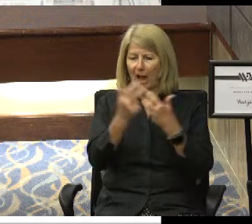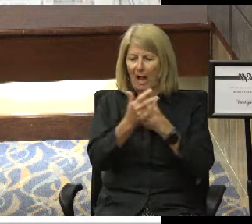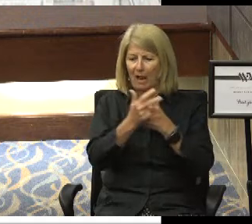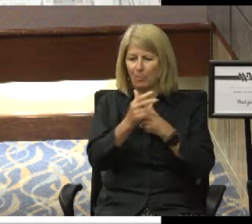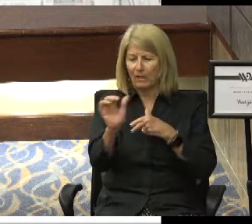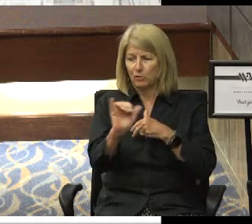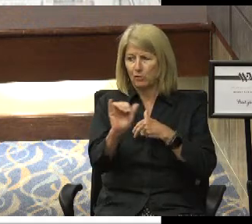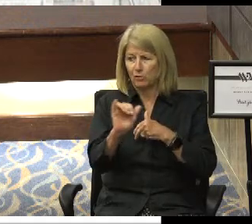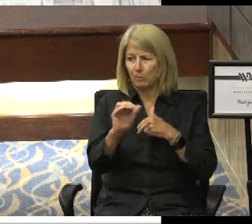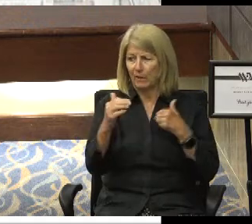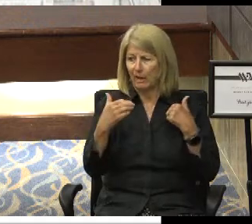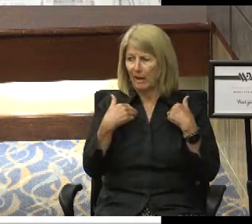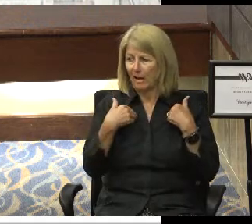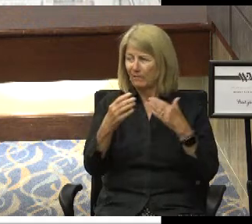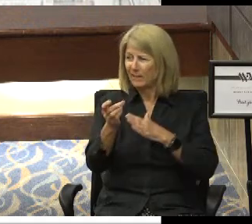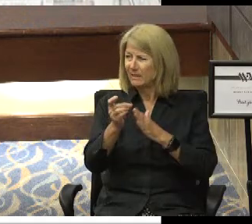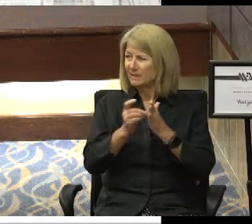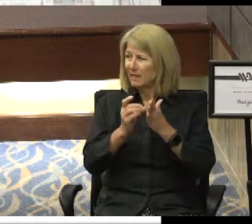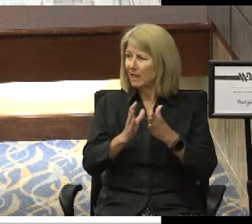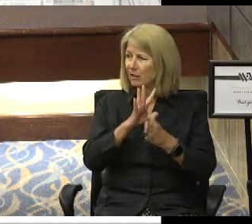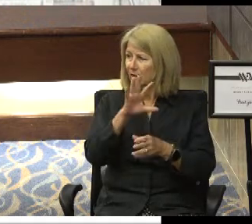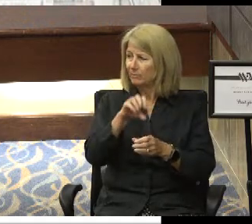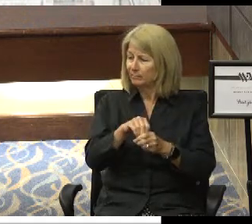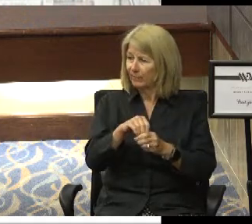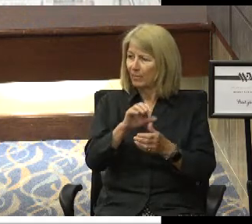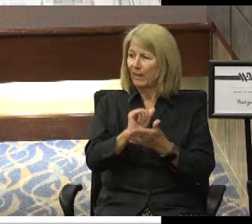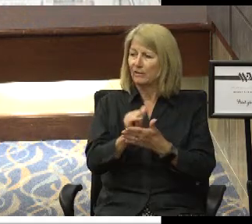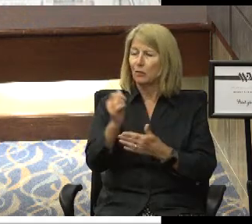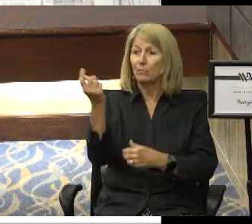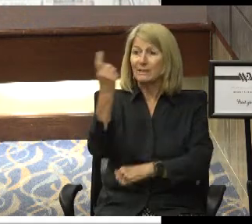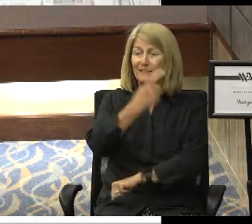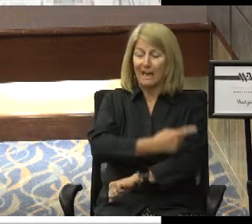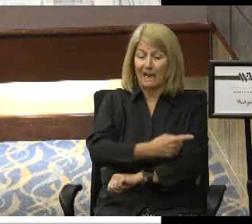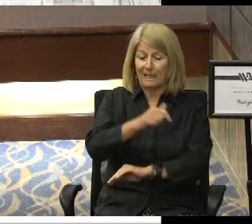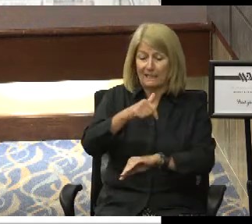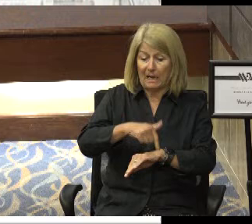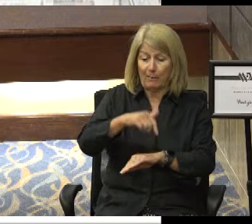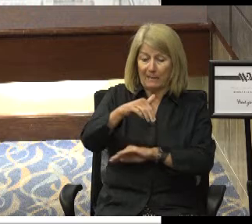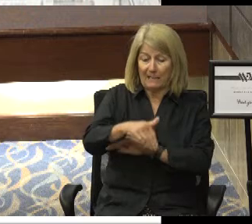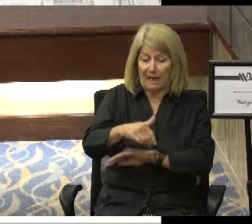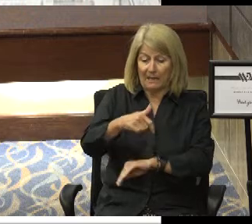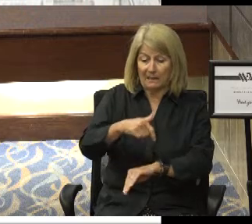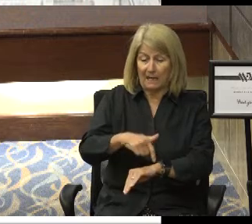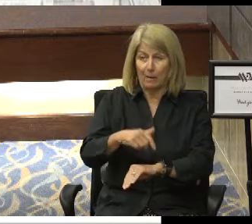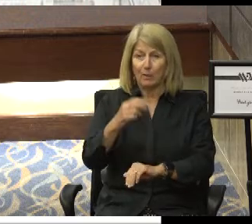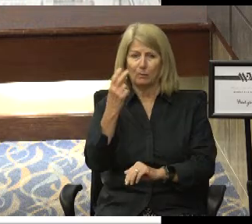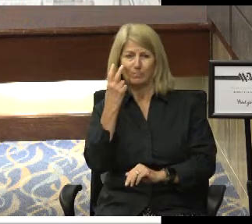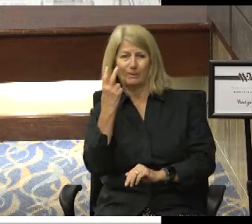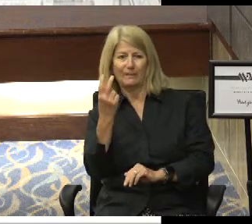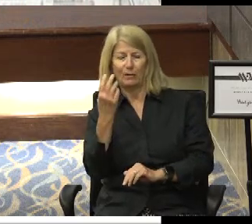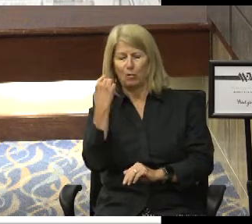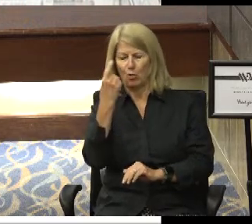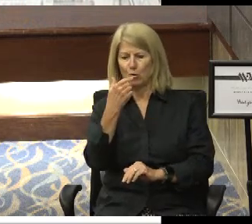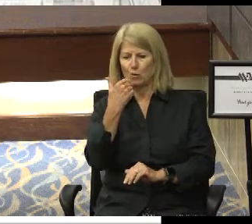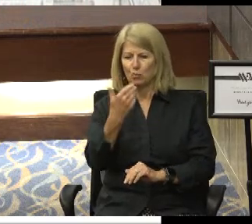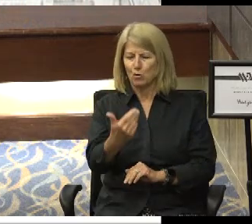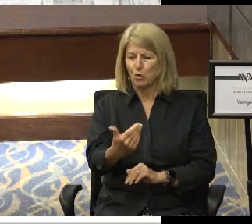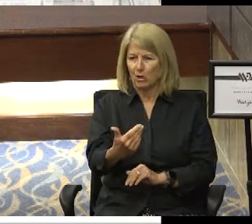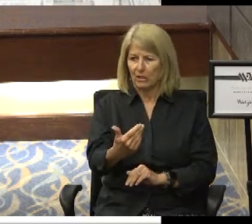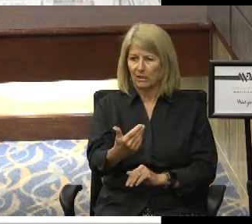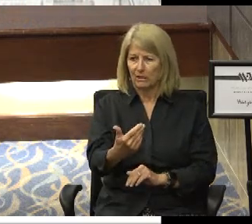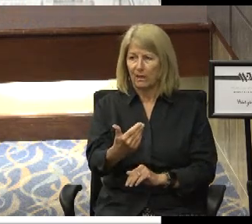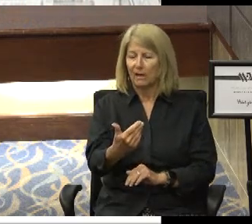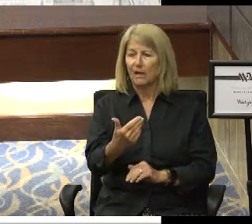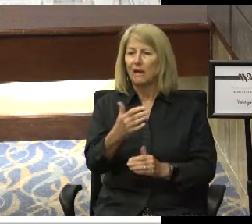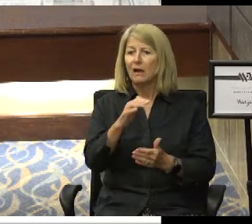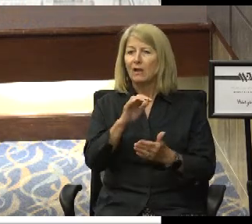lighting designer that we've engaged as part of that, so at daytime and nighttime, they'll look good. So that's what the last